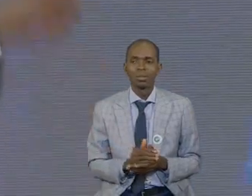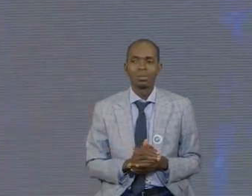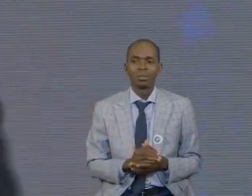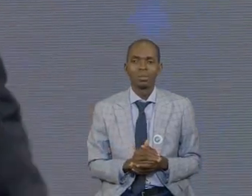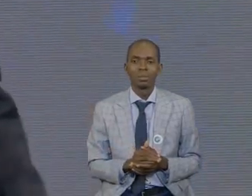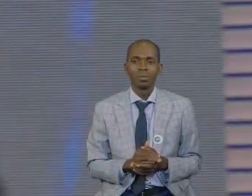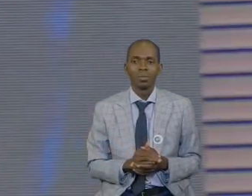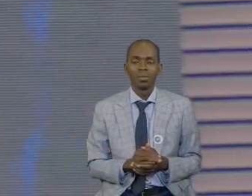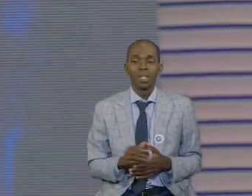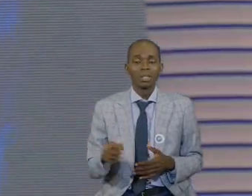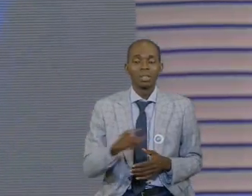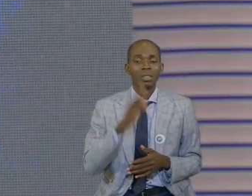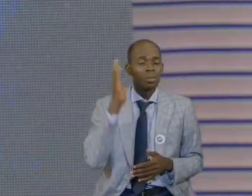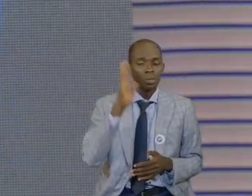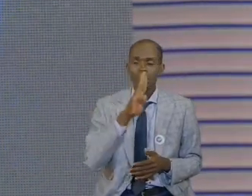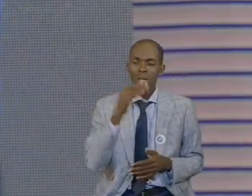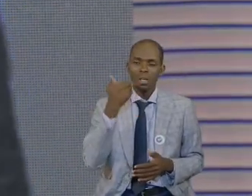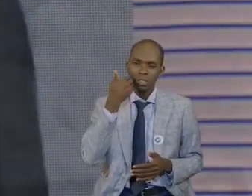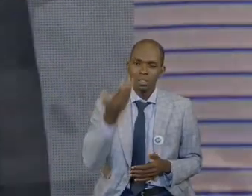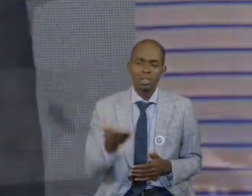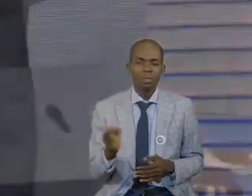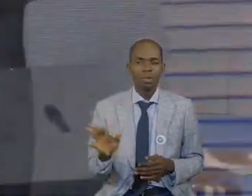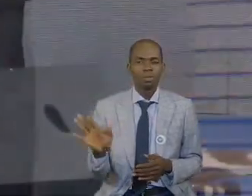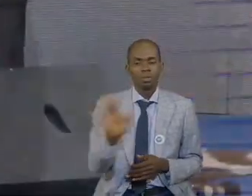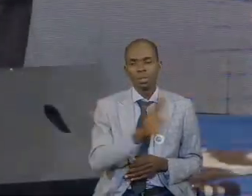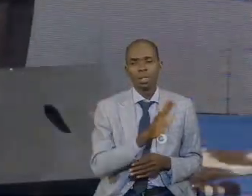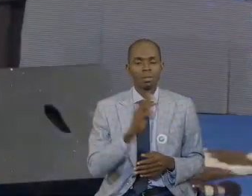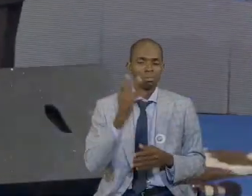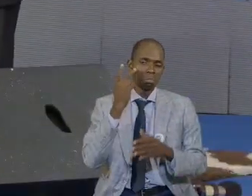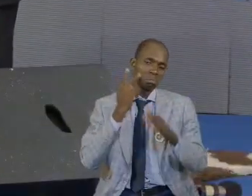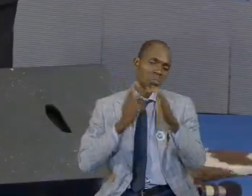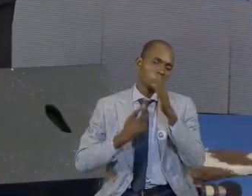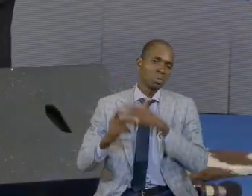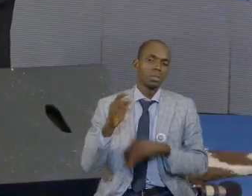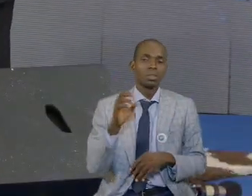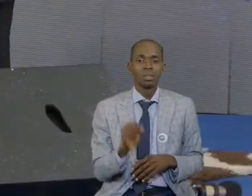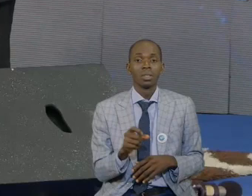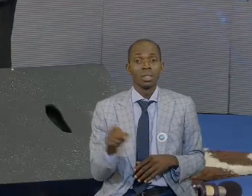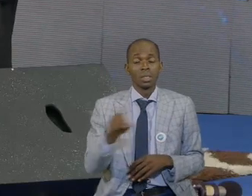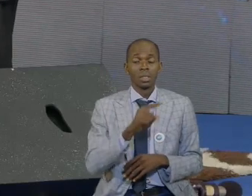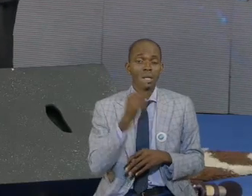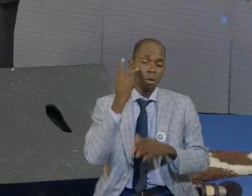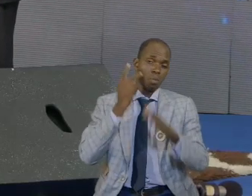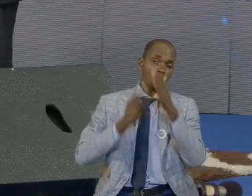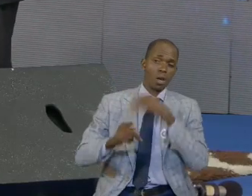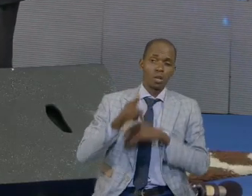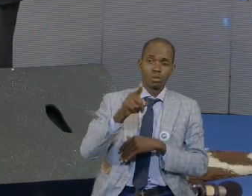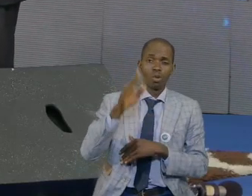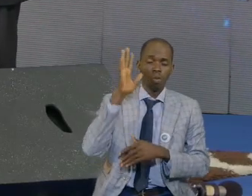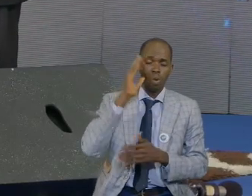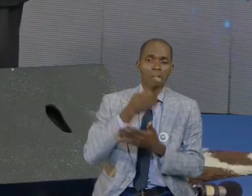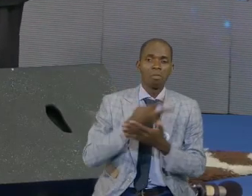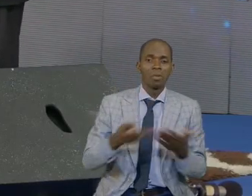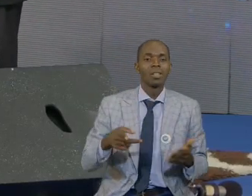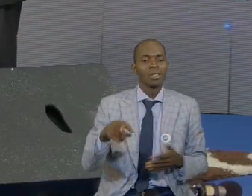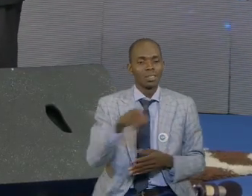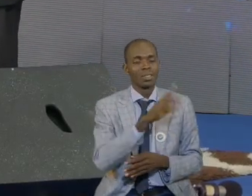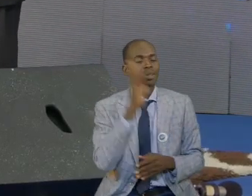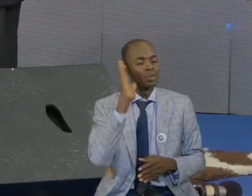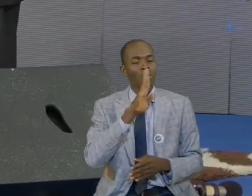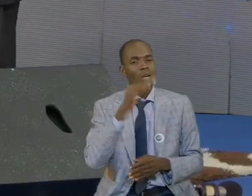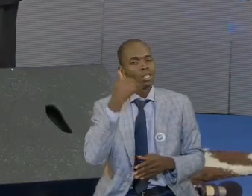they'll be ashamed of their prophecy. They say you will fail, they'll be ashamed of that